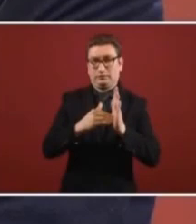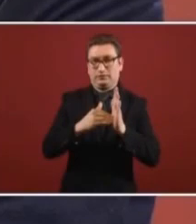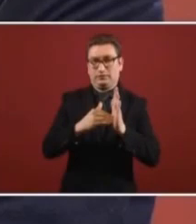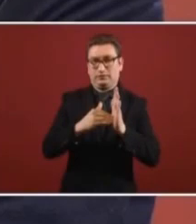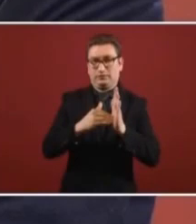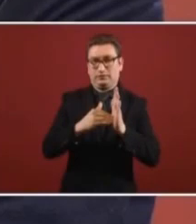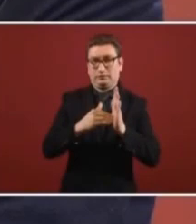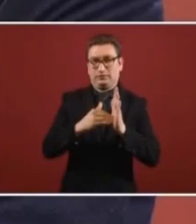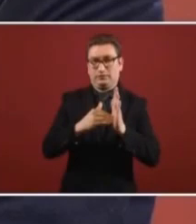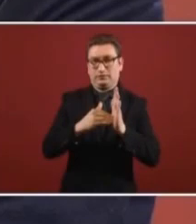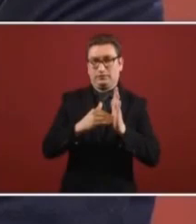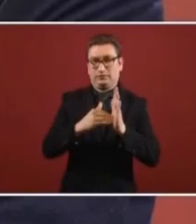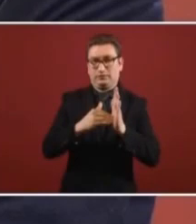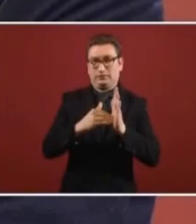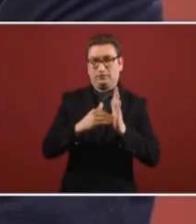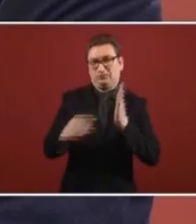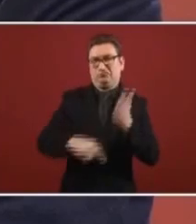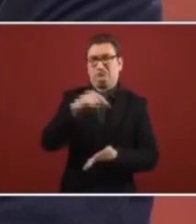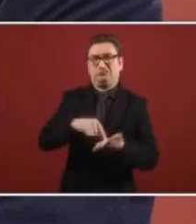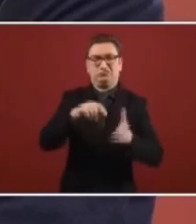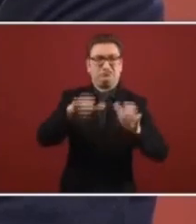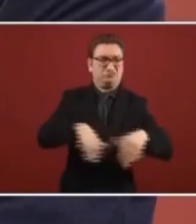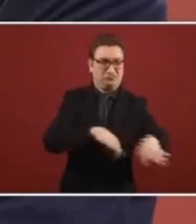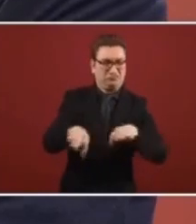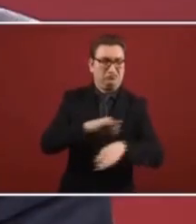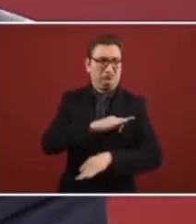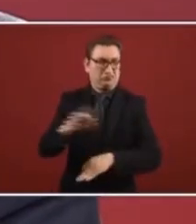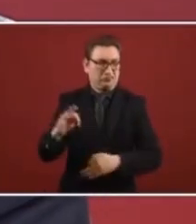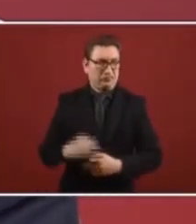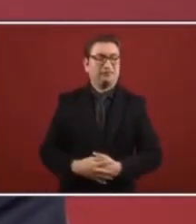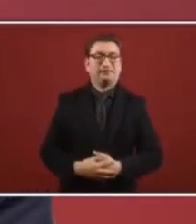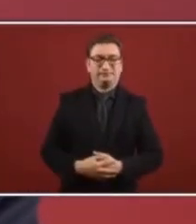And these are centers for work.